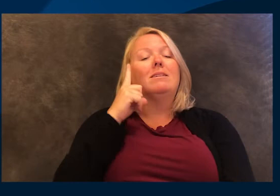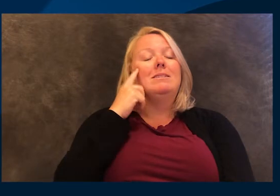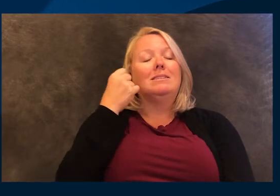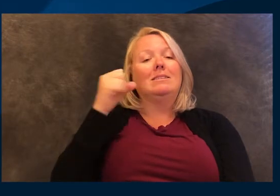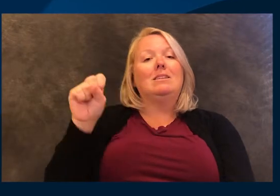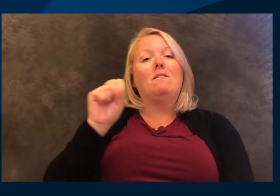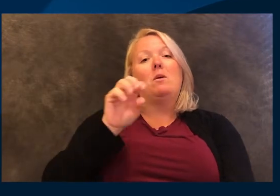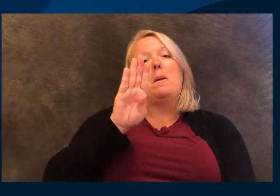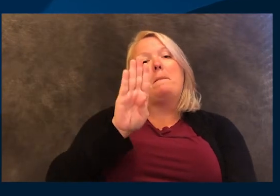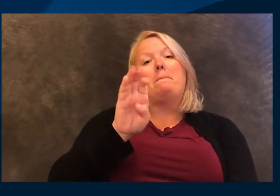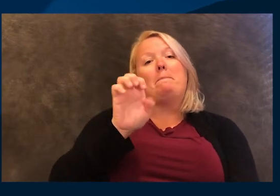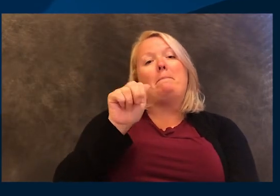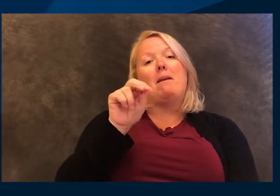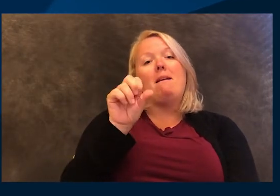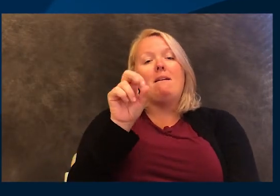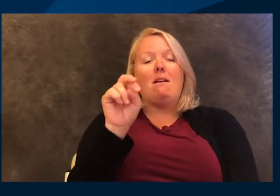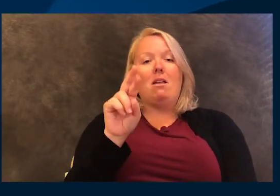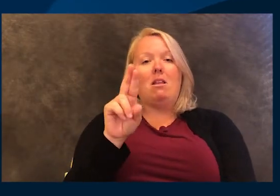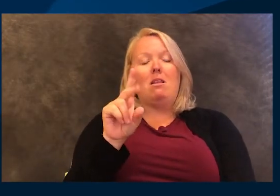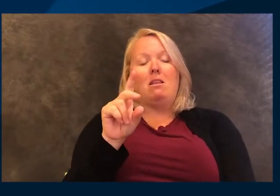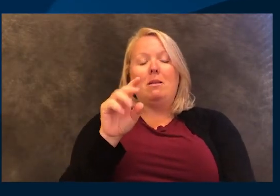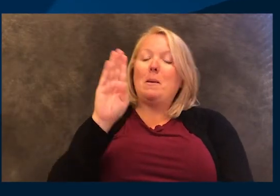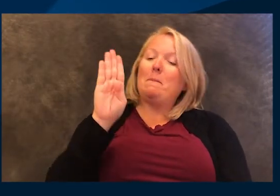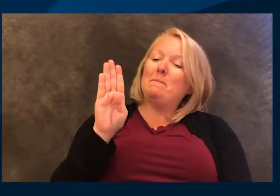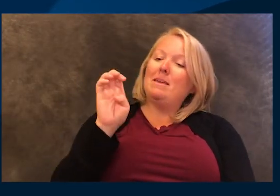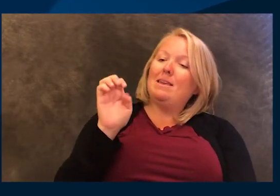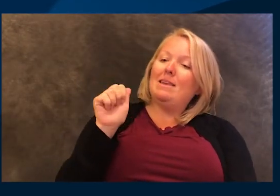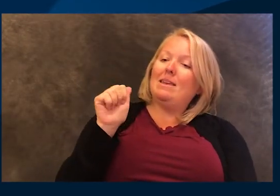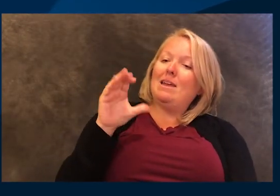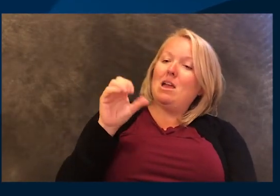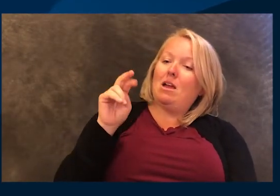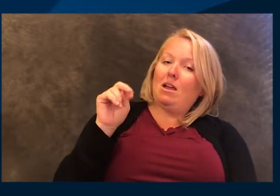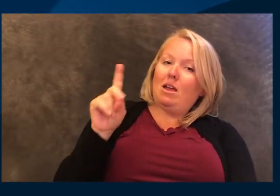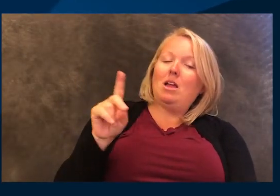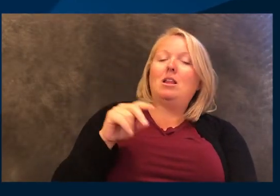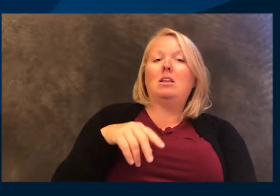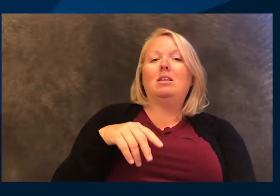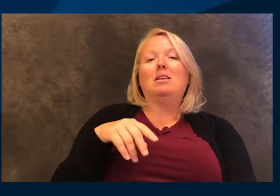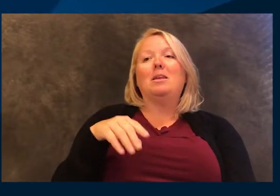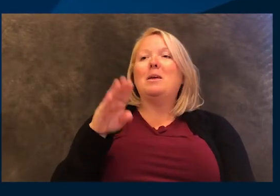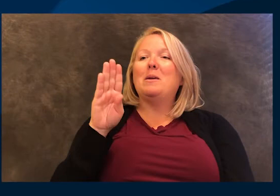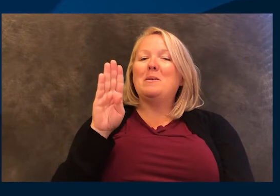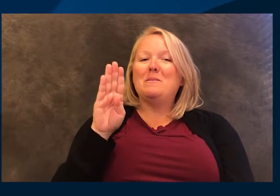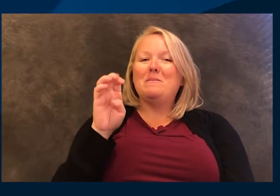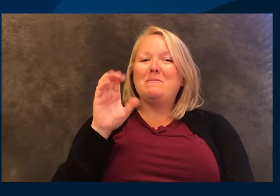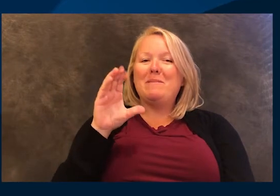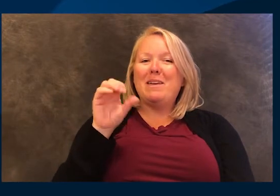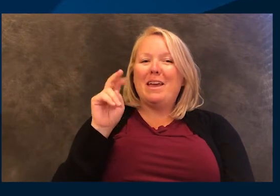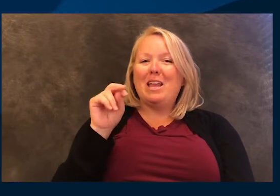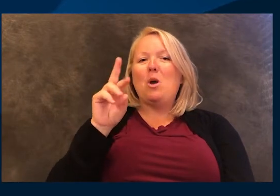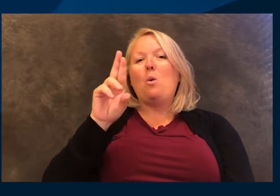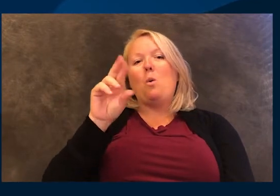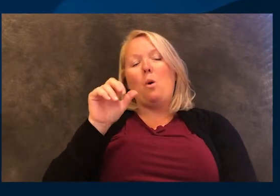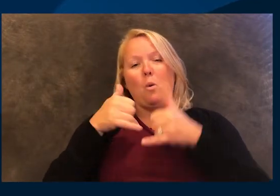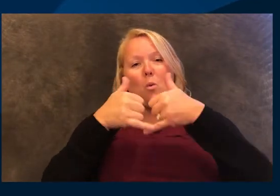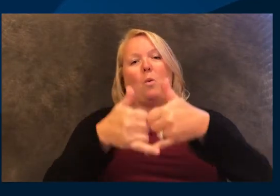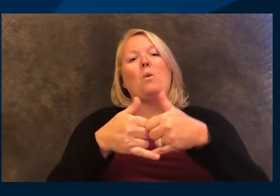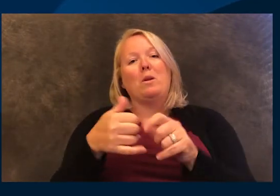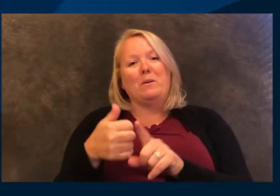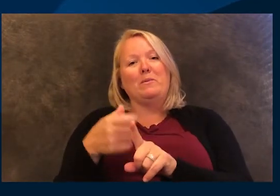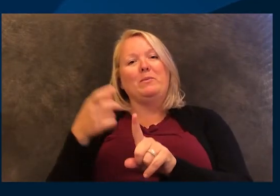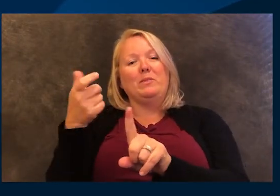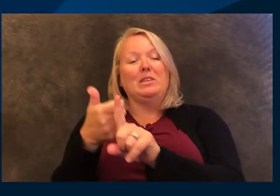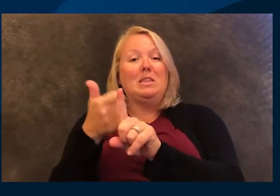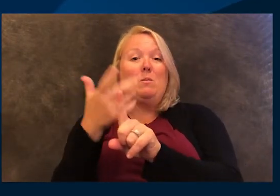our trauma burn unit, which is an ICU unit. That unit, their shared governance council decided they wanted to go